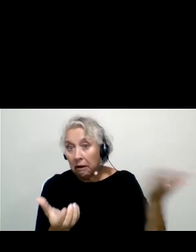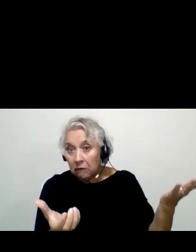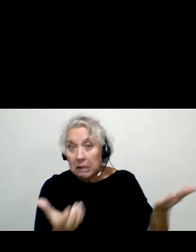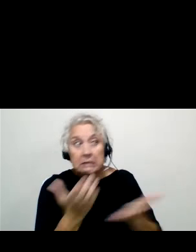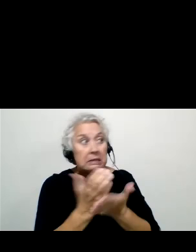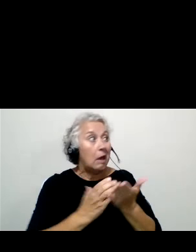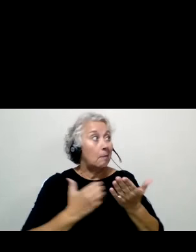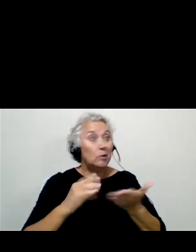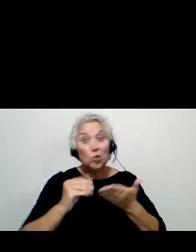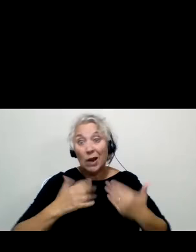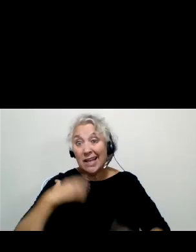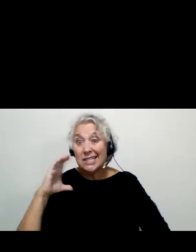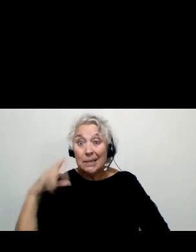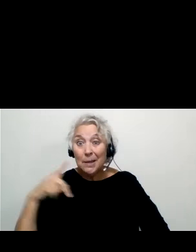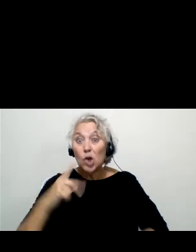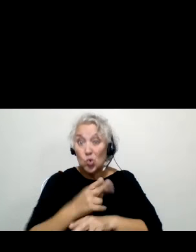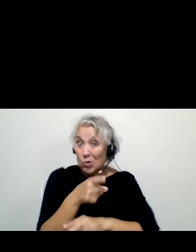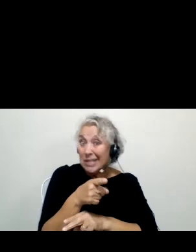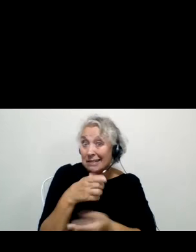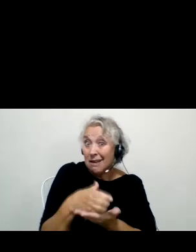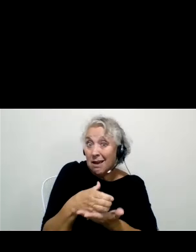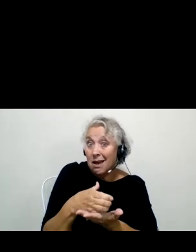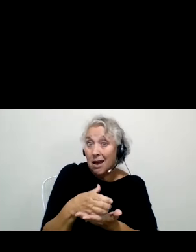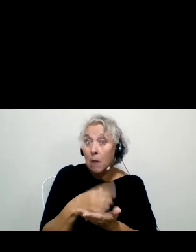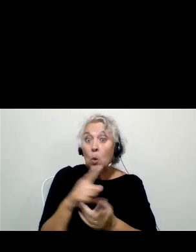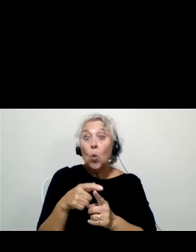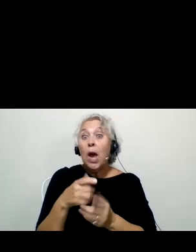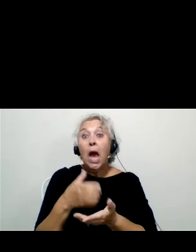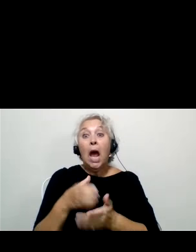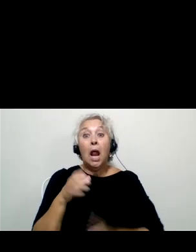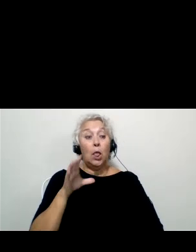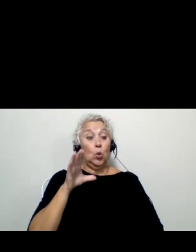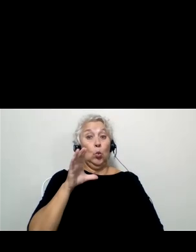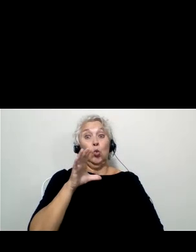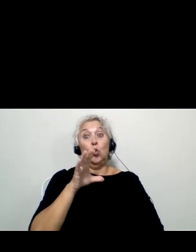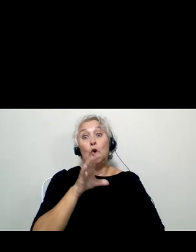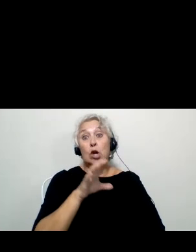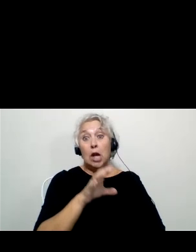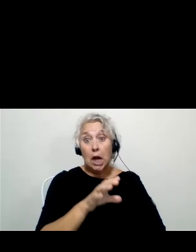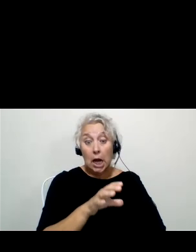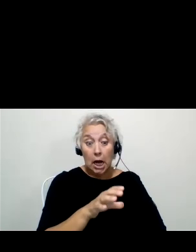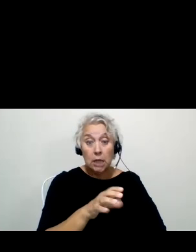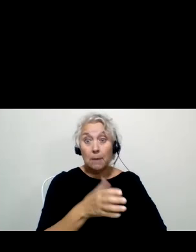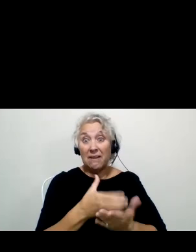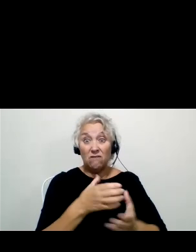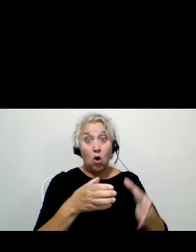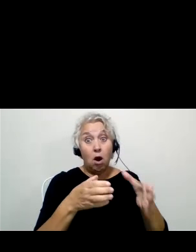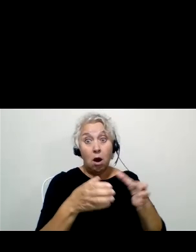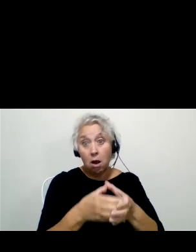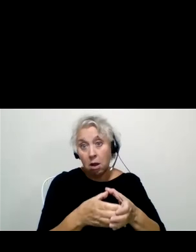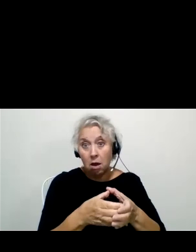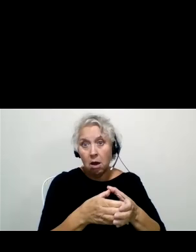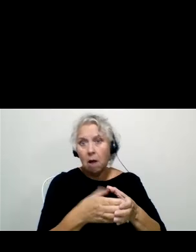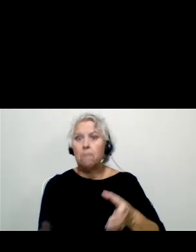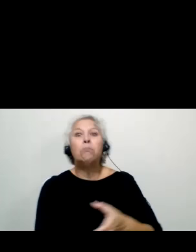cerebral palsy who would use little spill cups because when they would be reaching for the cup, before they had a firm grasp on the cup, they